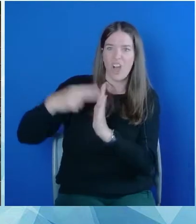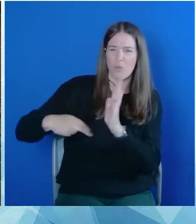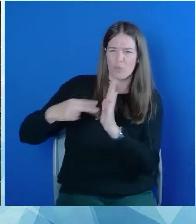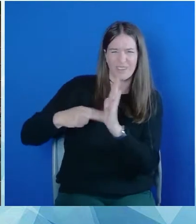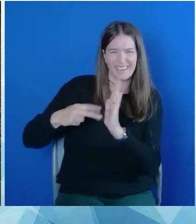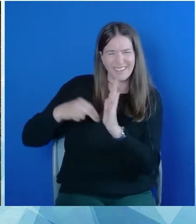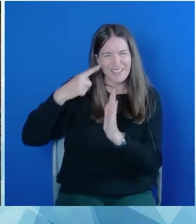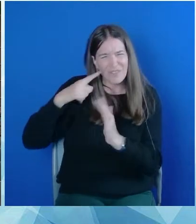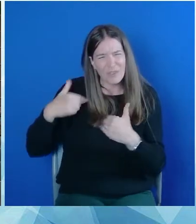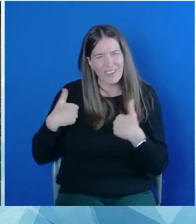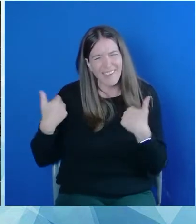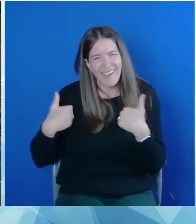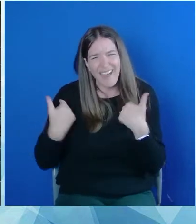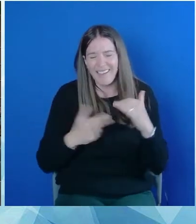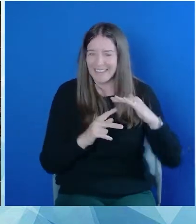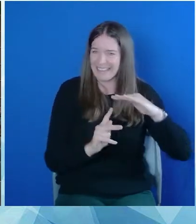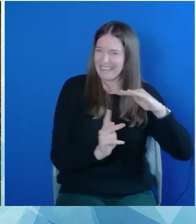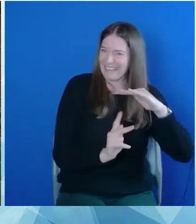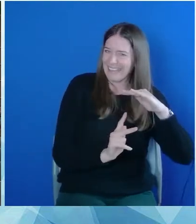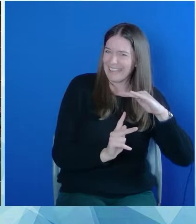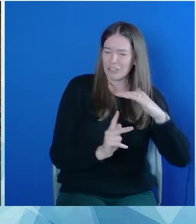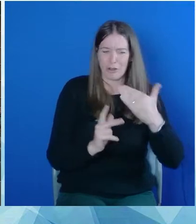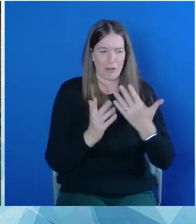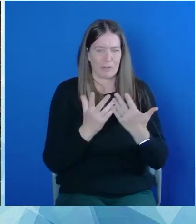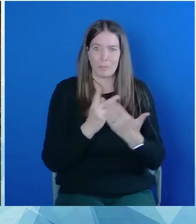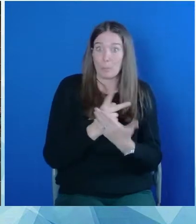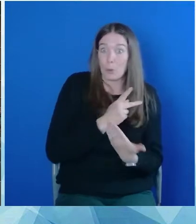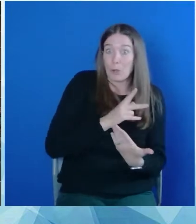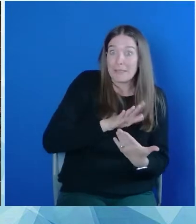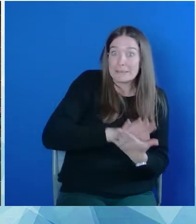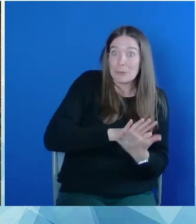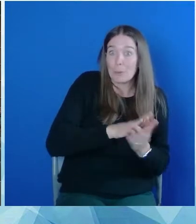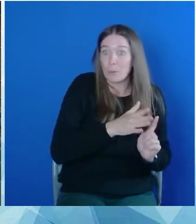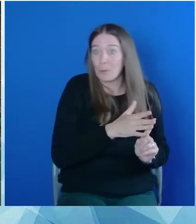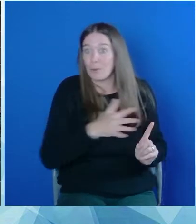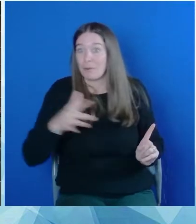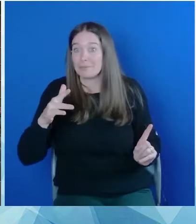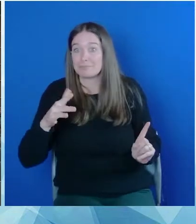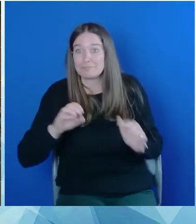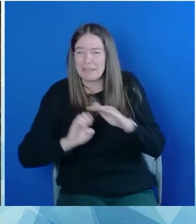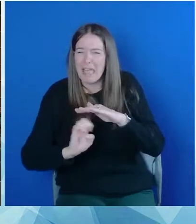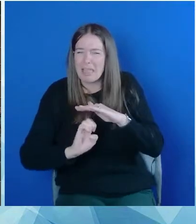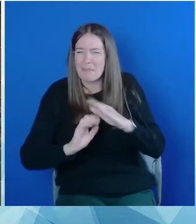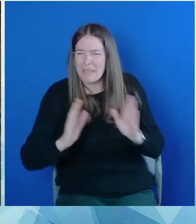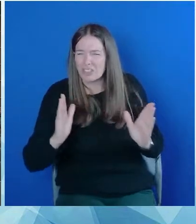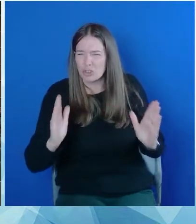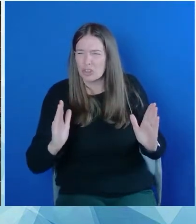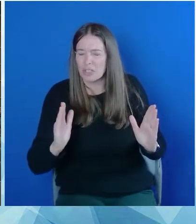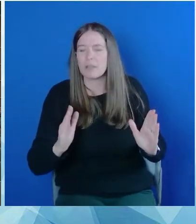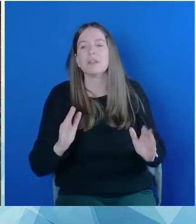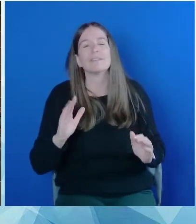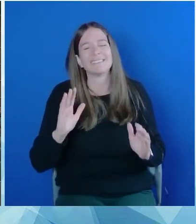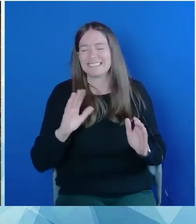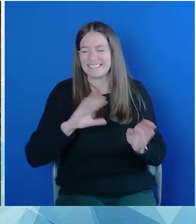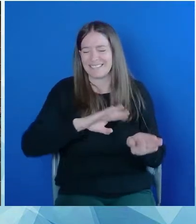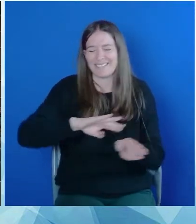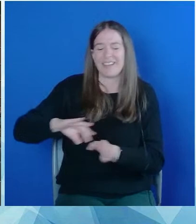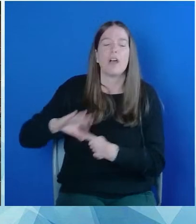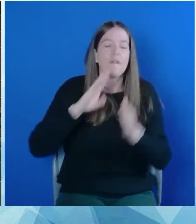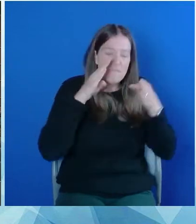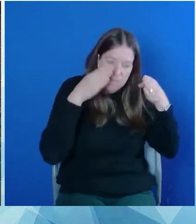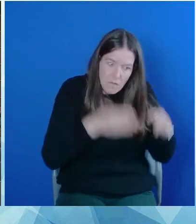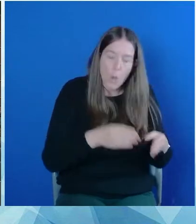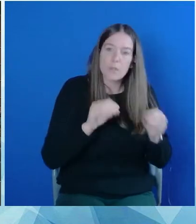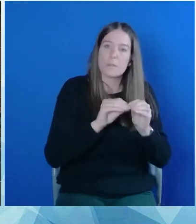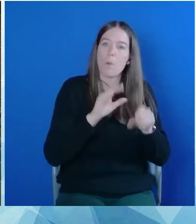children, kinder or preschool through elementary age, and should be focused more on expressive ability